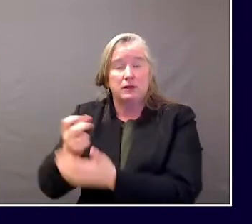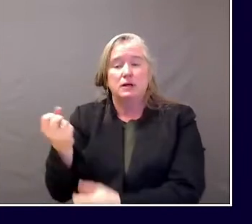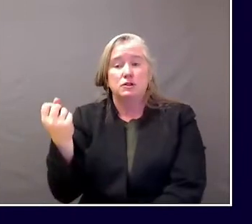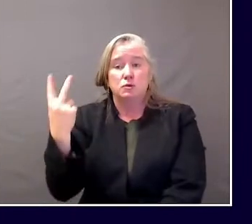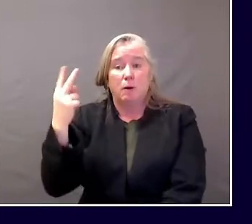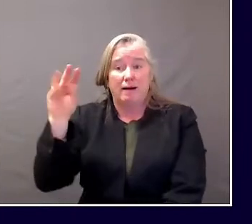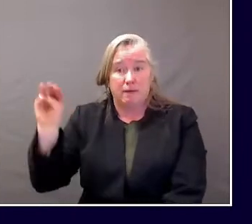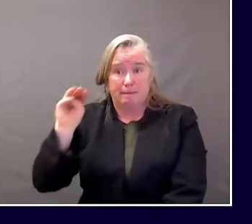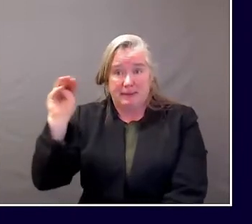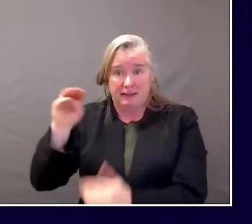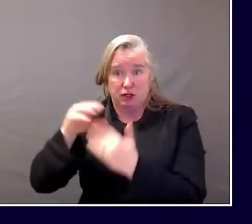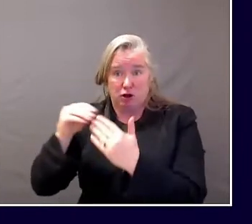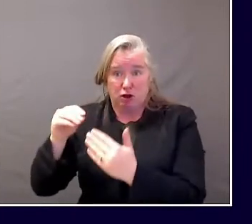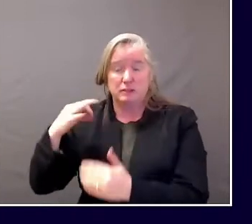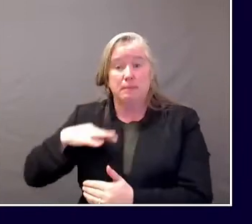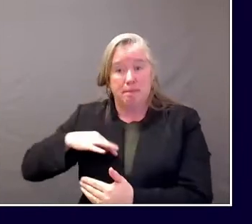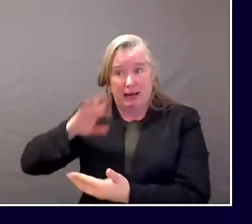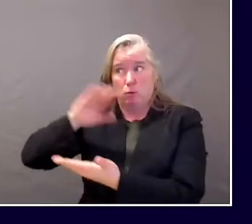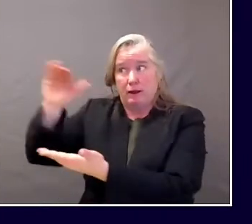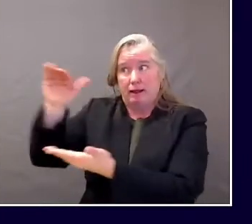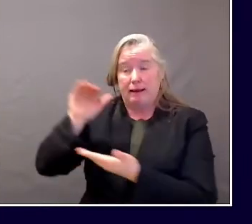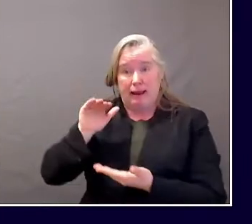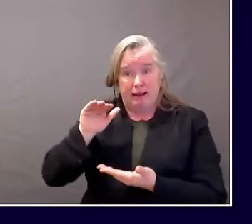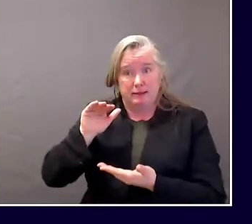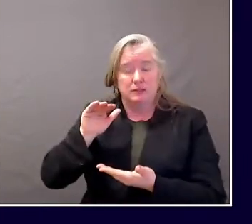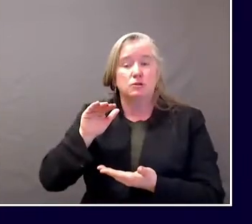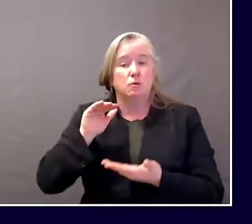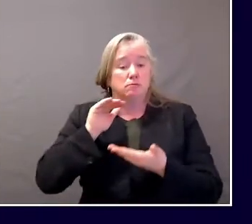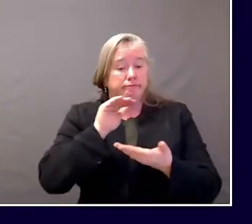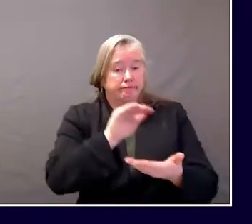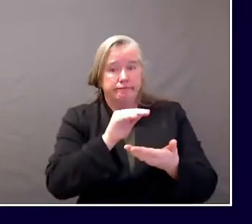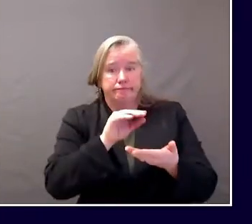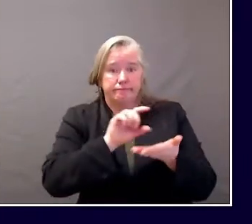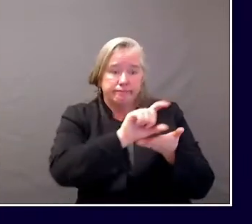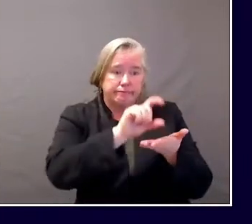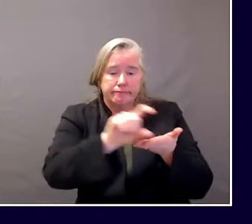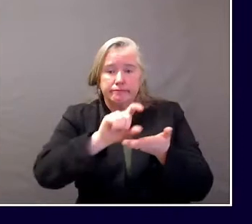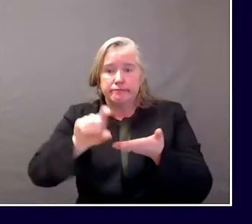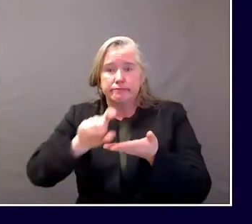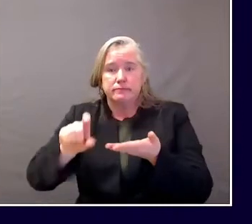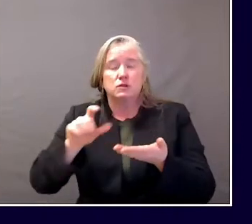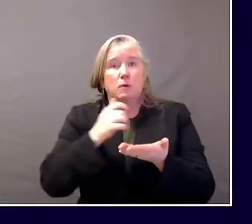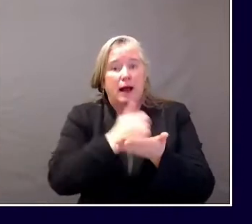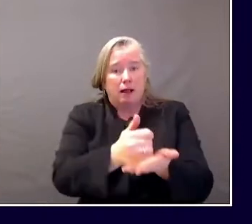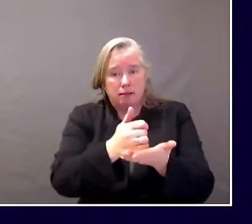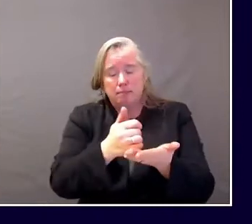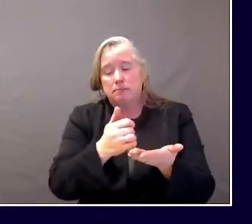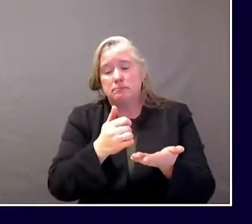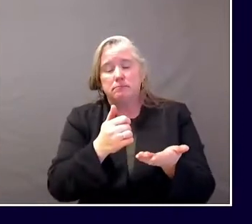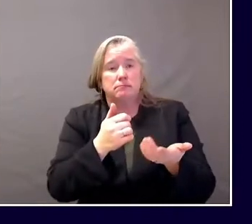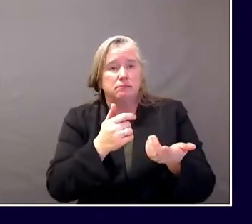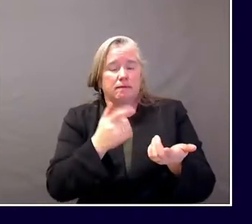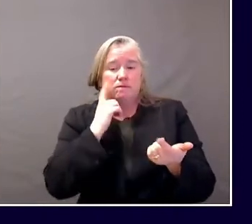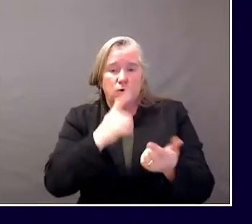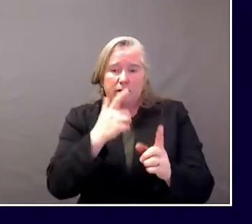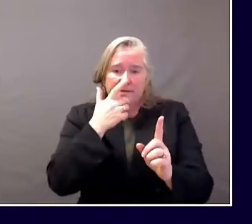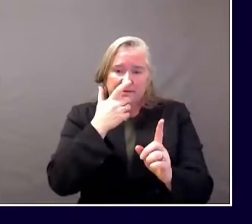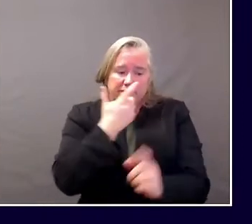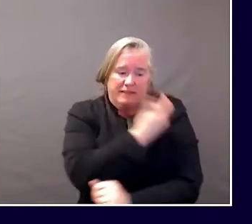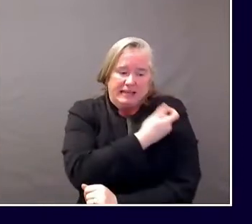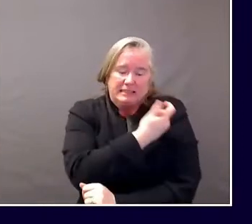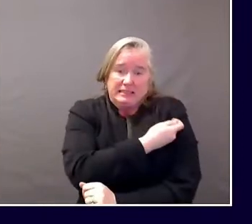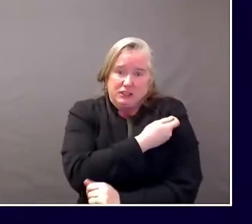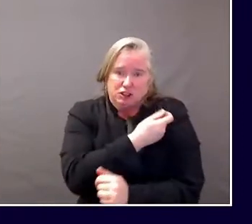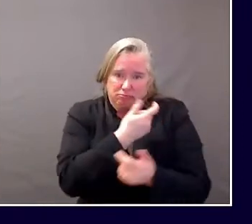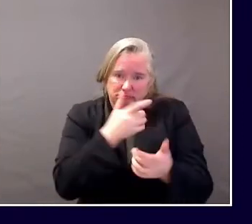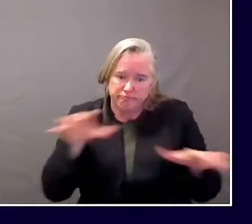yet. We don't know what its uses are, but regardless, we plan as we move out of the healthcare provider vaccination effort into